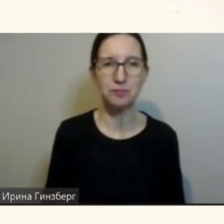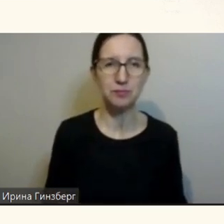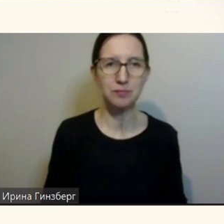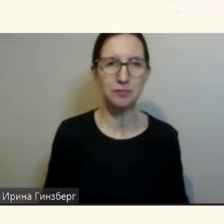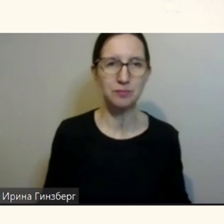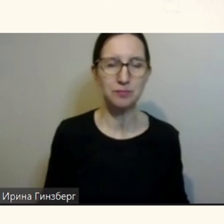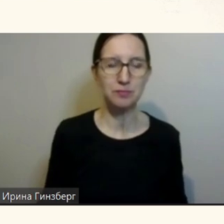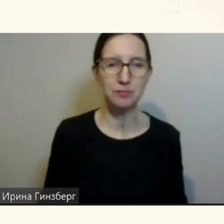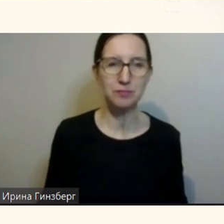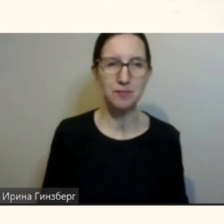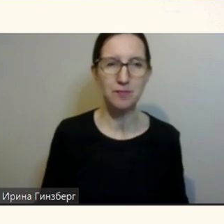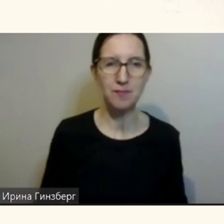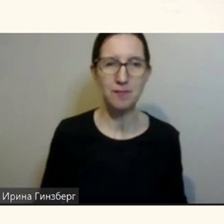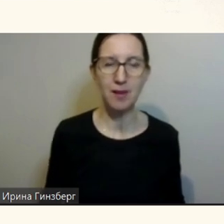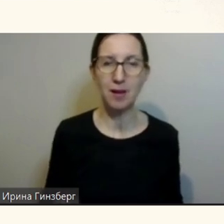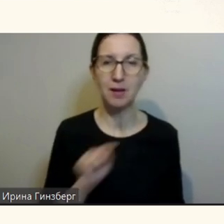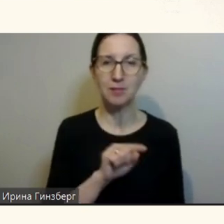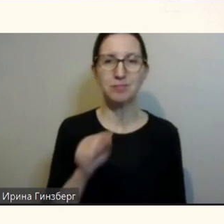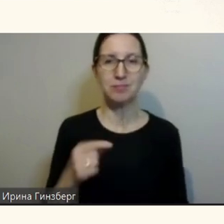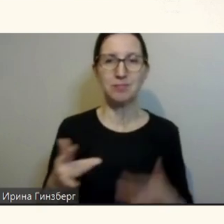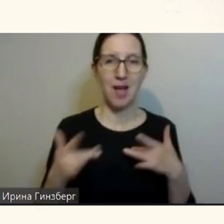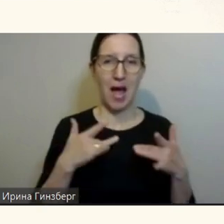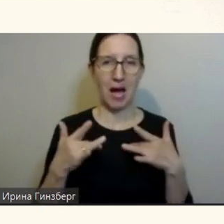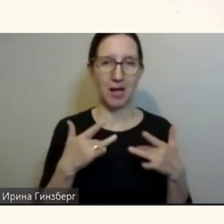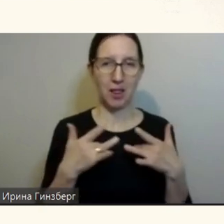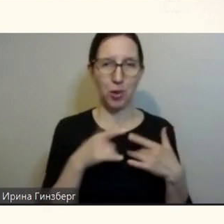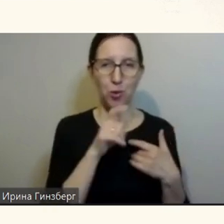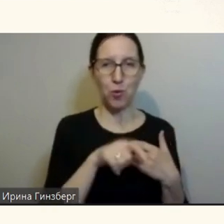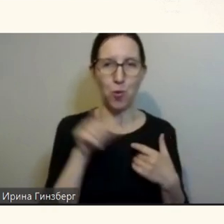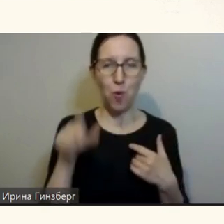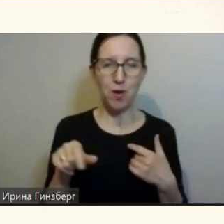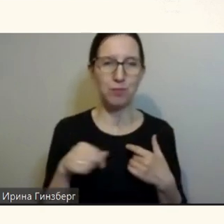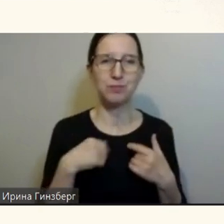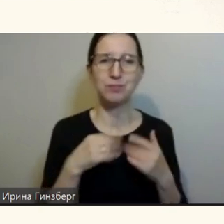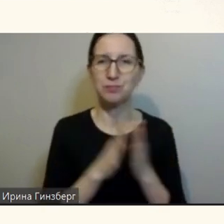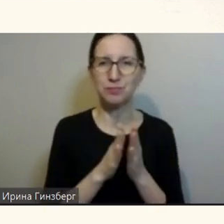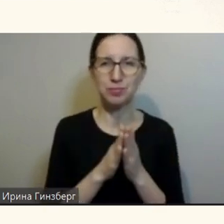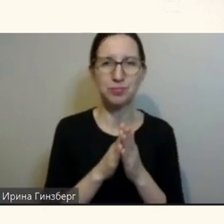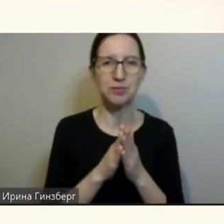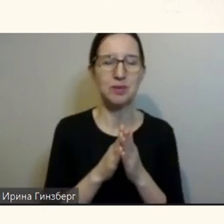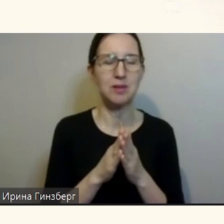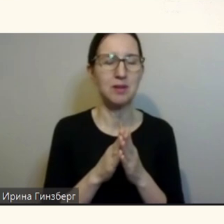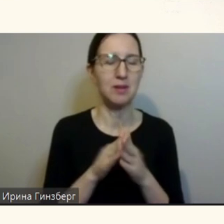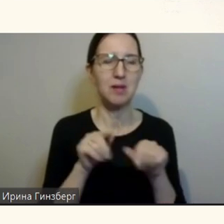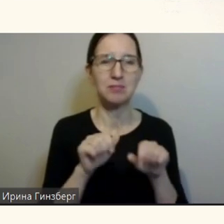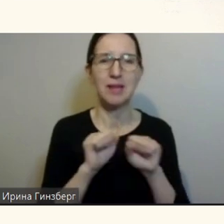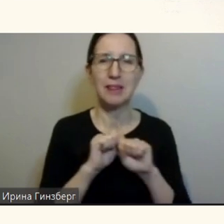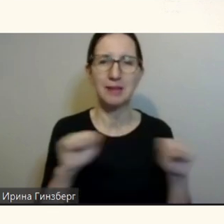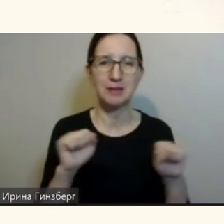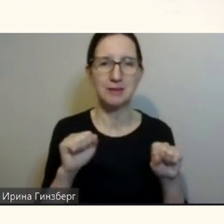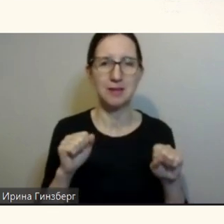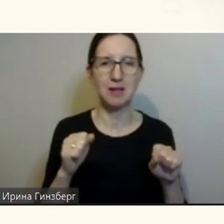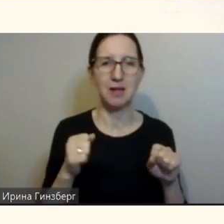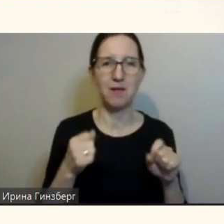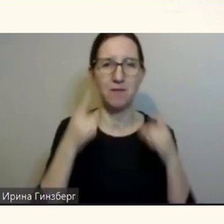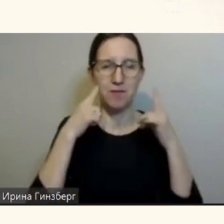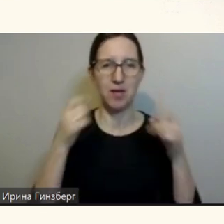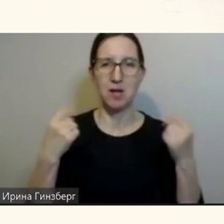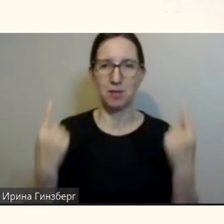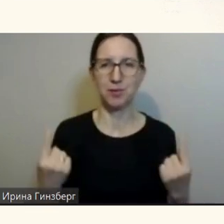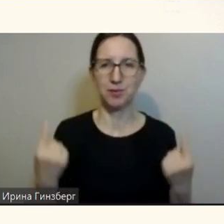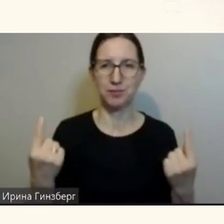were not allowed to walk outside of those cones. When you're out there like a mile away, you